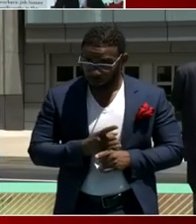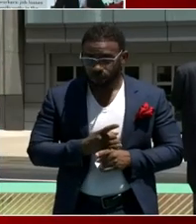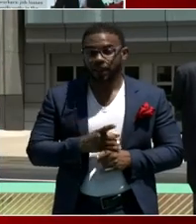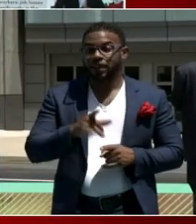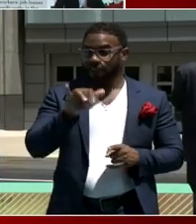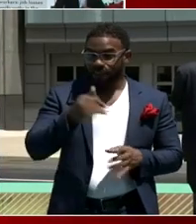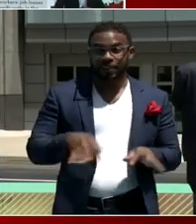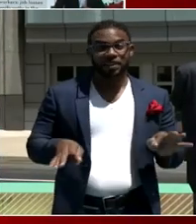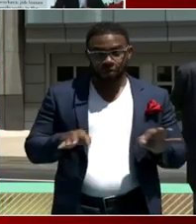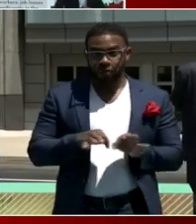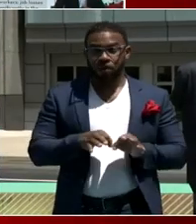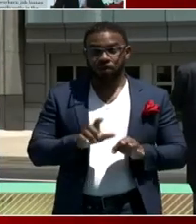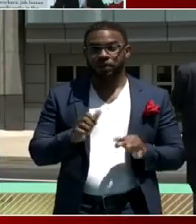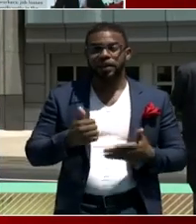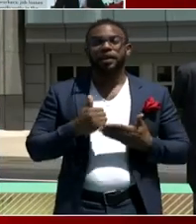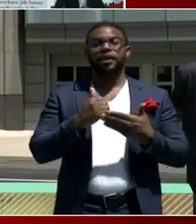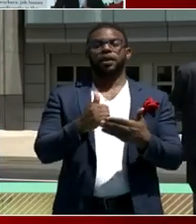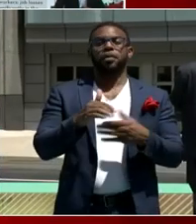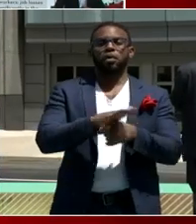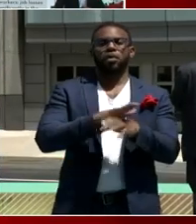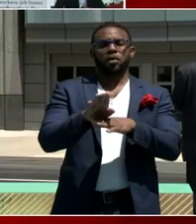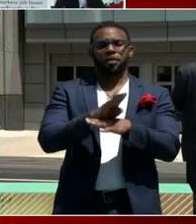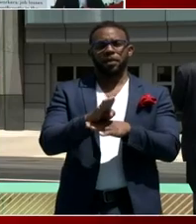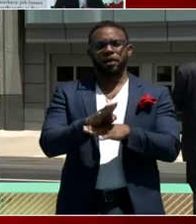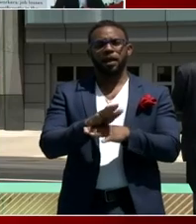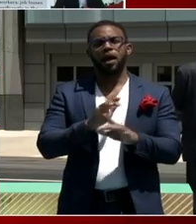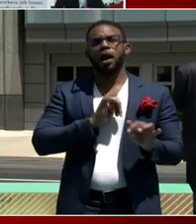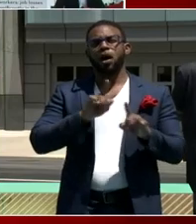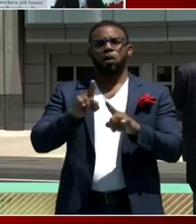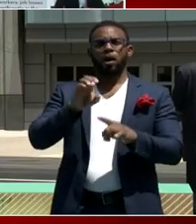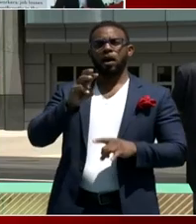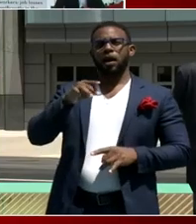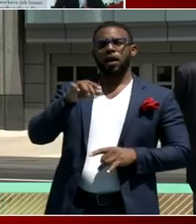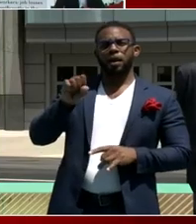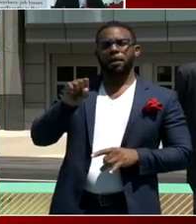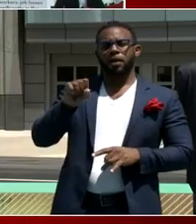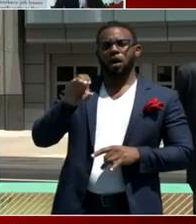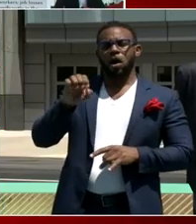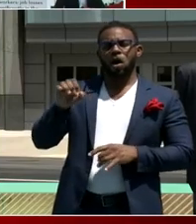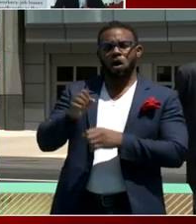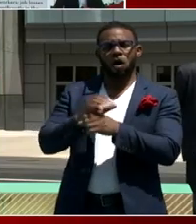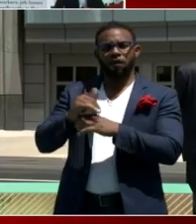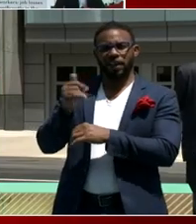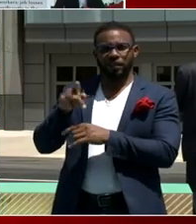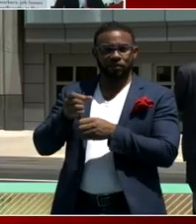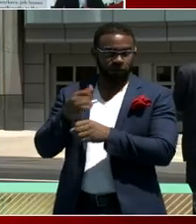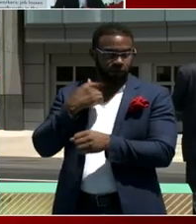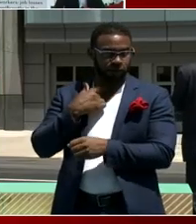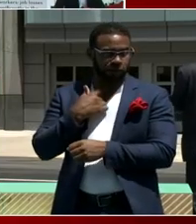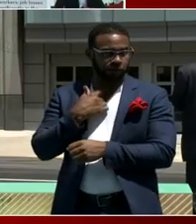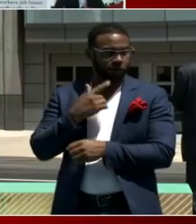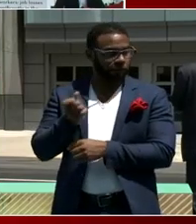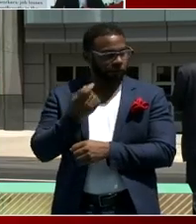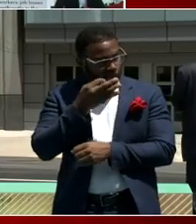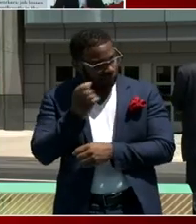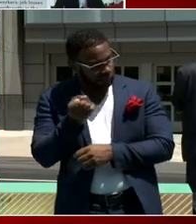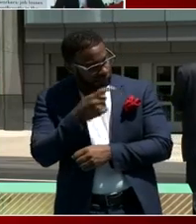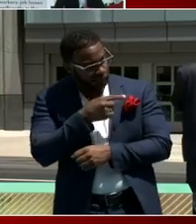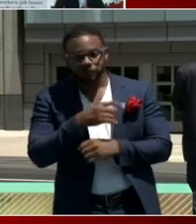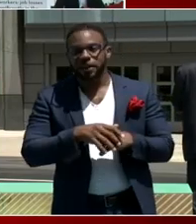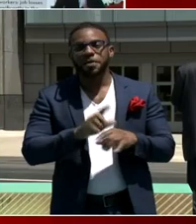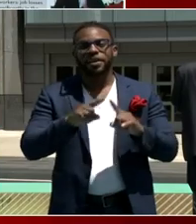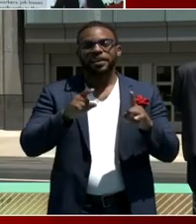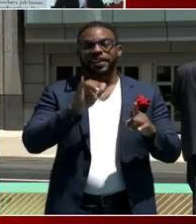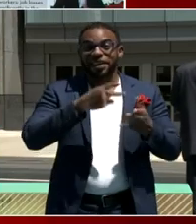And that's important so that they help local businesses. I went to Compass Coffee on 18th Street today. If you're thirsty, check it out a little bit later.